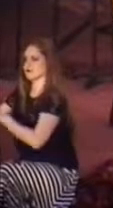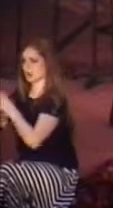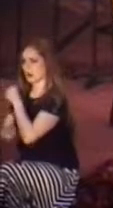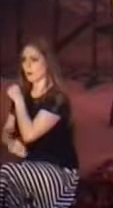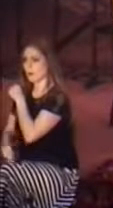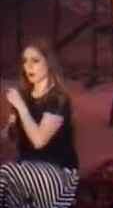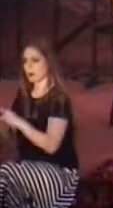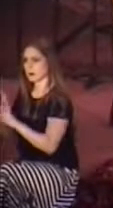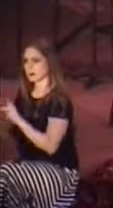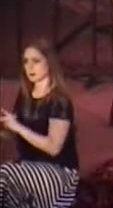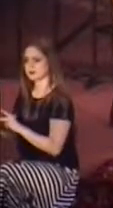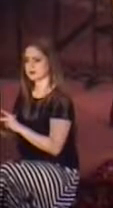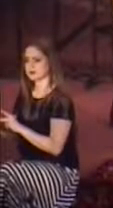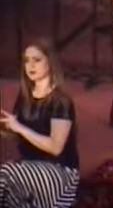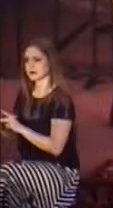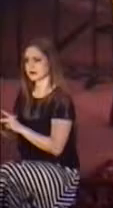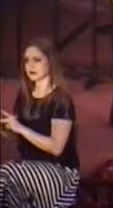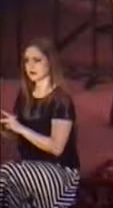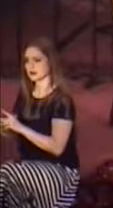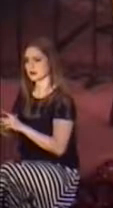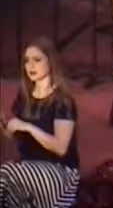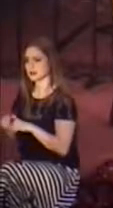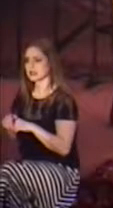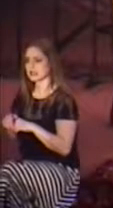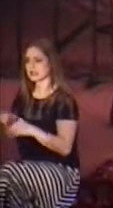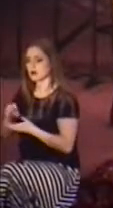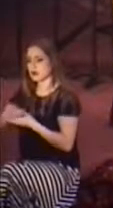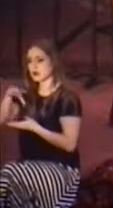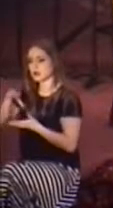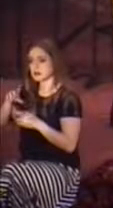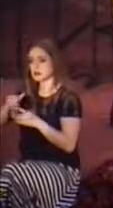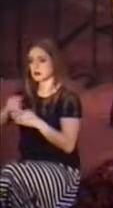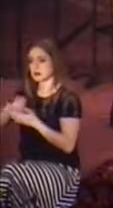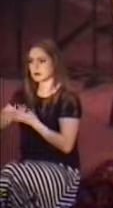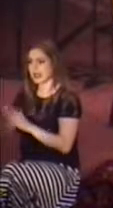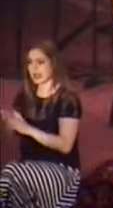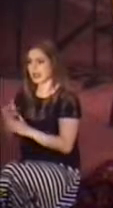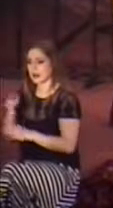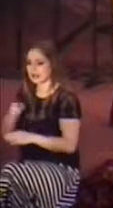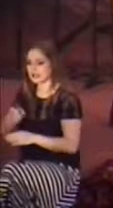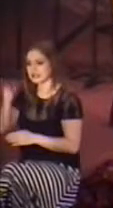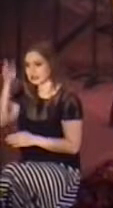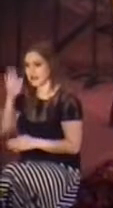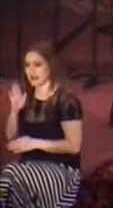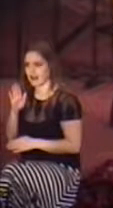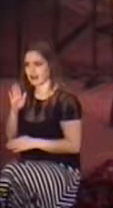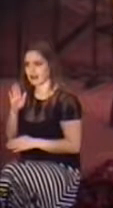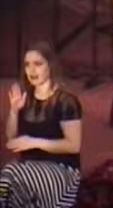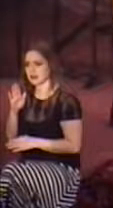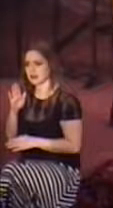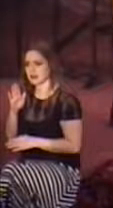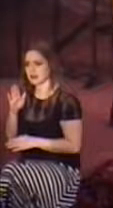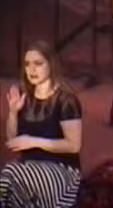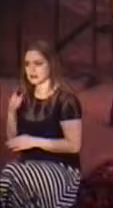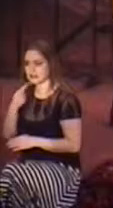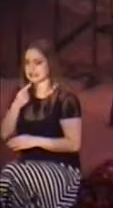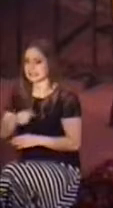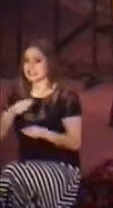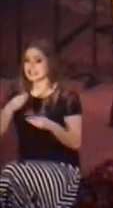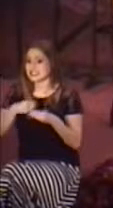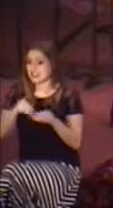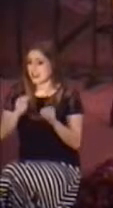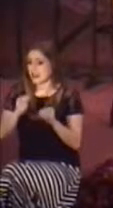away sad because he had riches. Riches became his God. And Jesus said to him, "Sell all that you have,